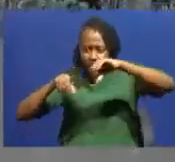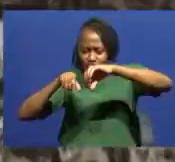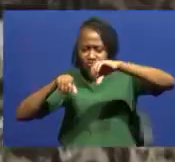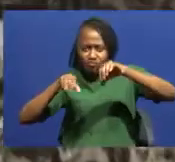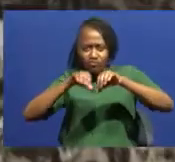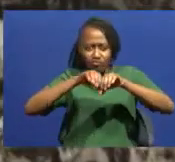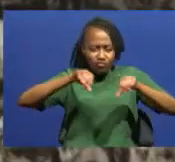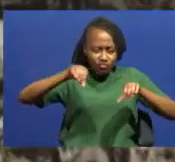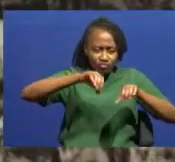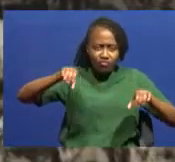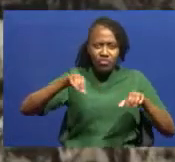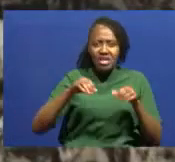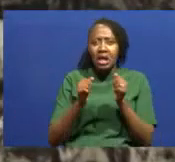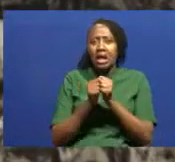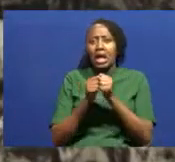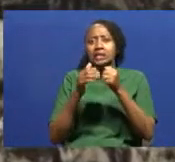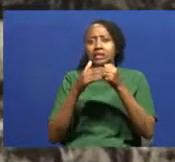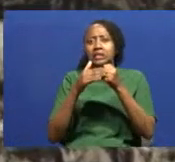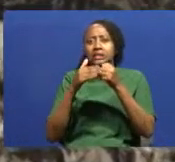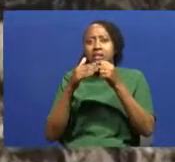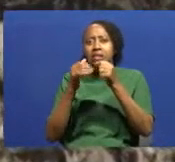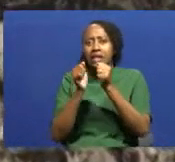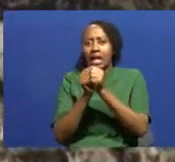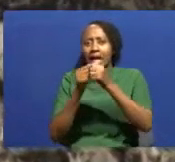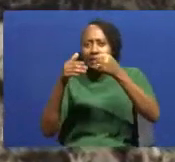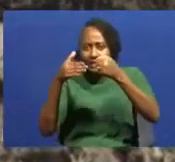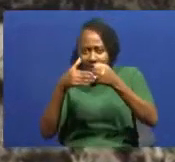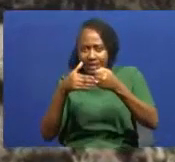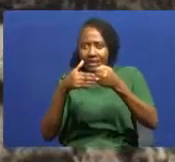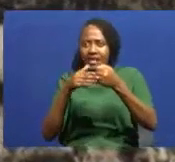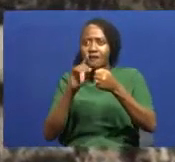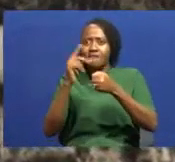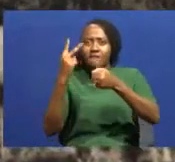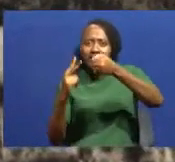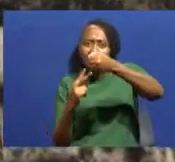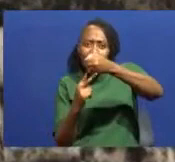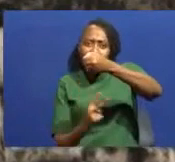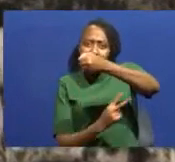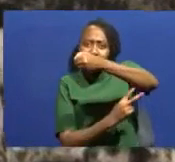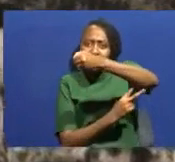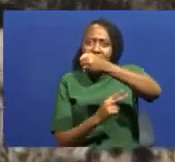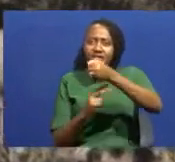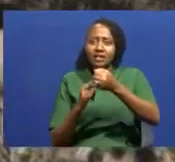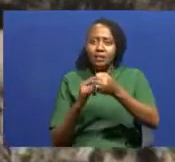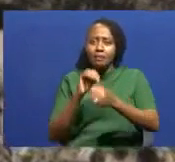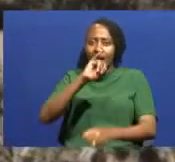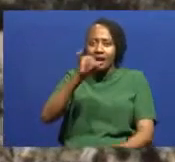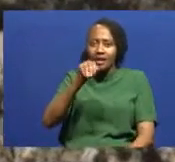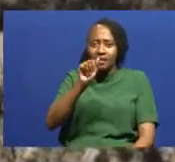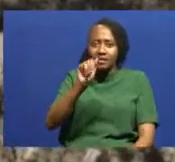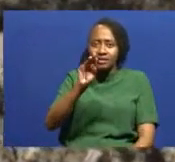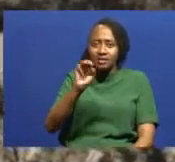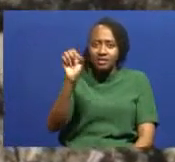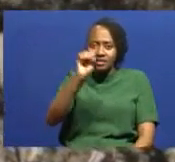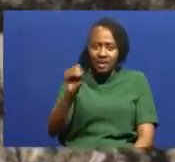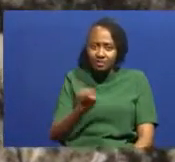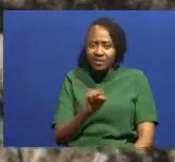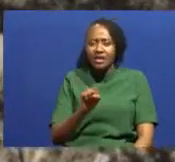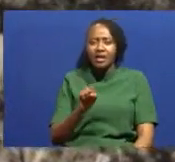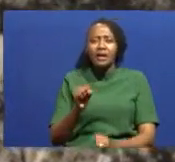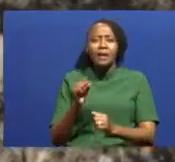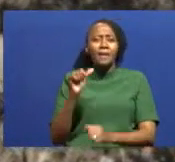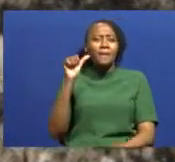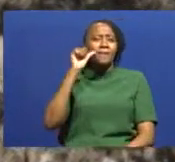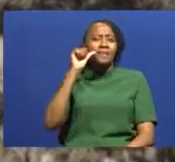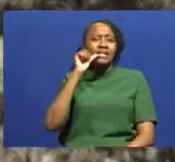town. By 1919, the first bridge was erected by James Ainsworth, a British long-serving